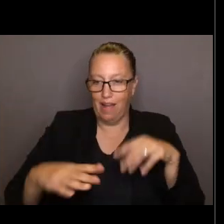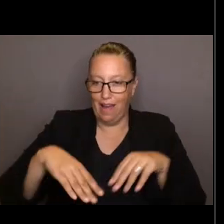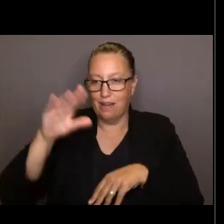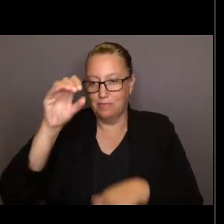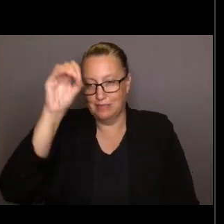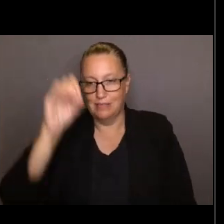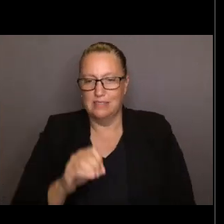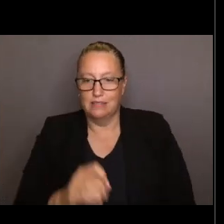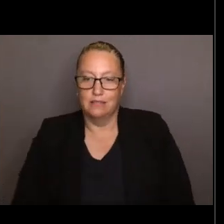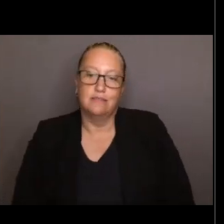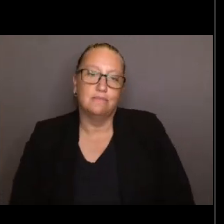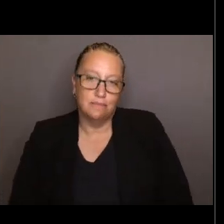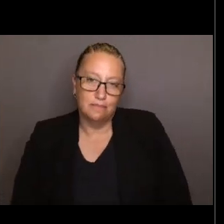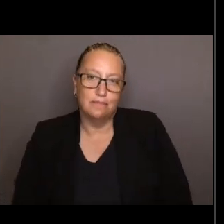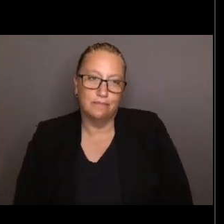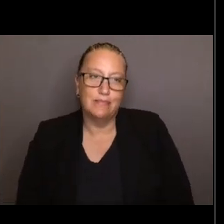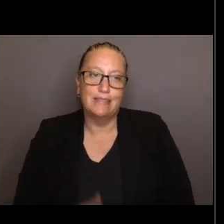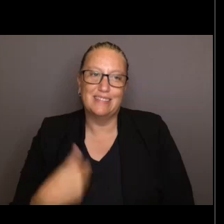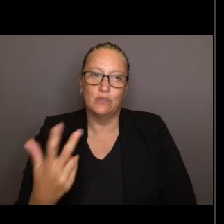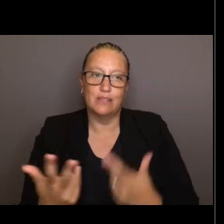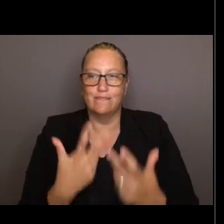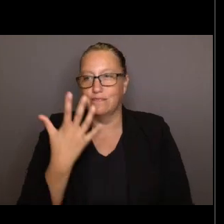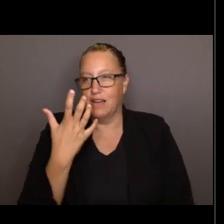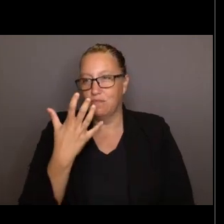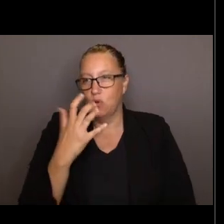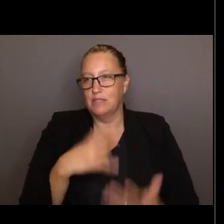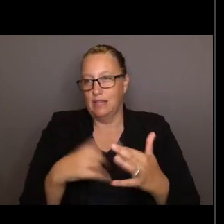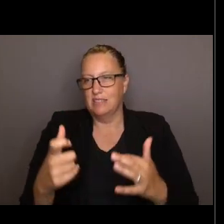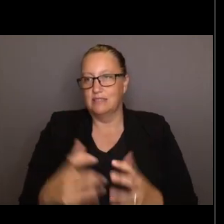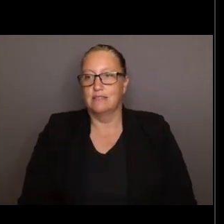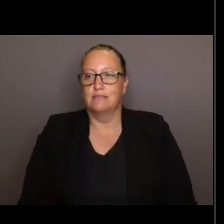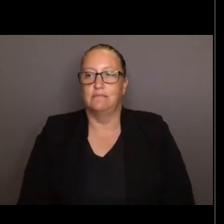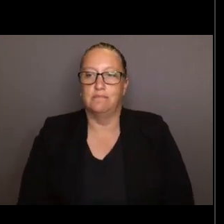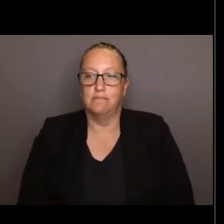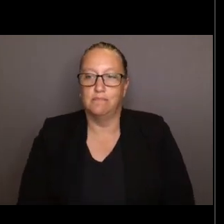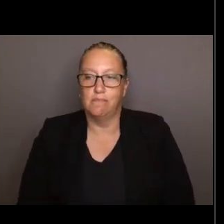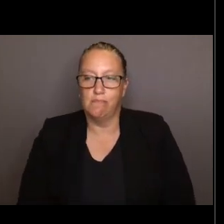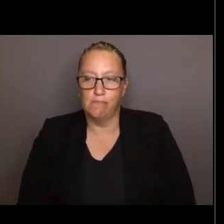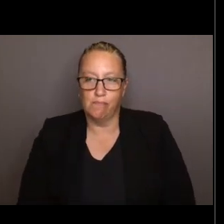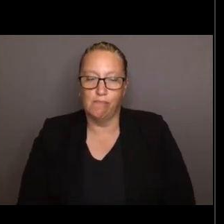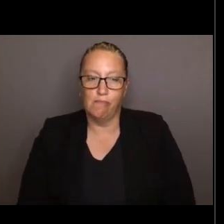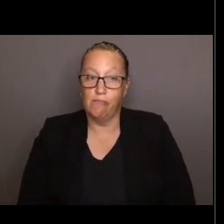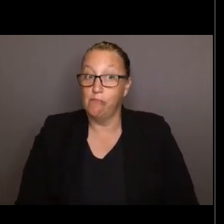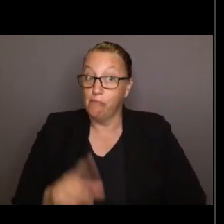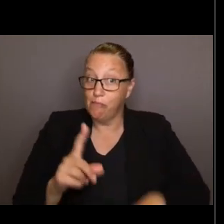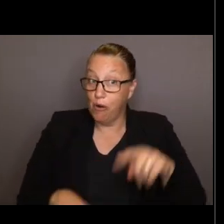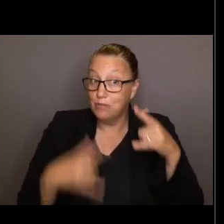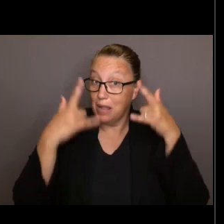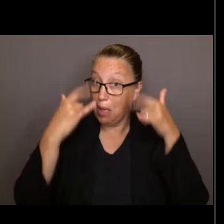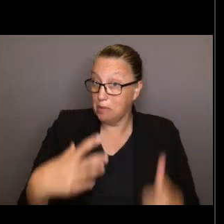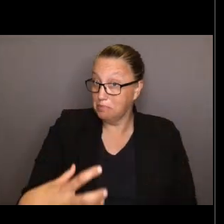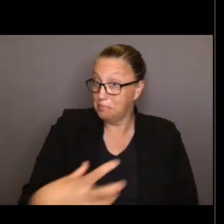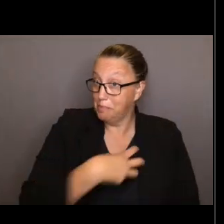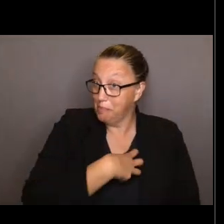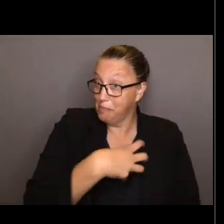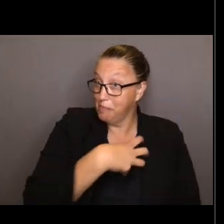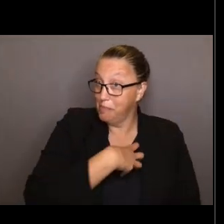I'll give you another 5 seconds for that one. At this stage, mostly lawyers, that's interesting. Okay, a couple